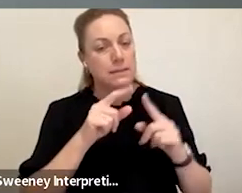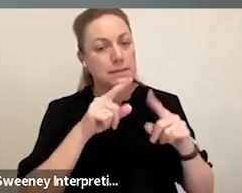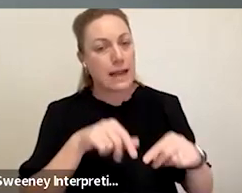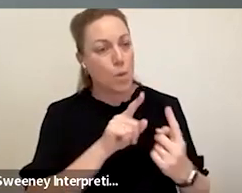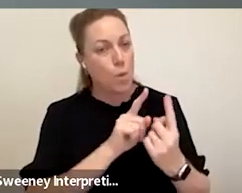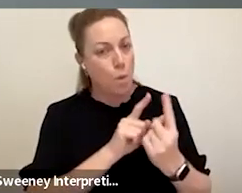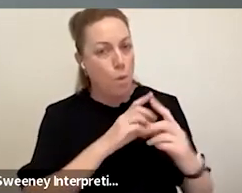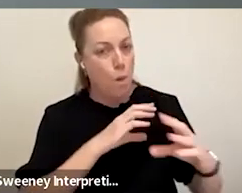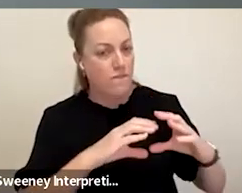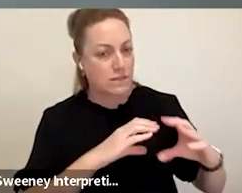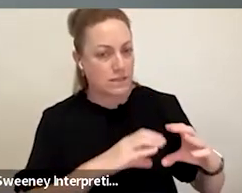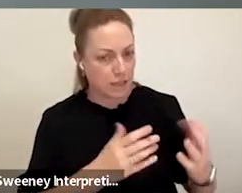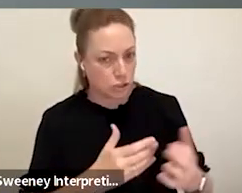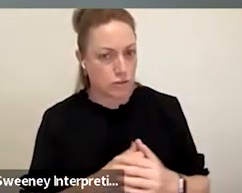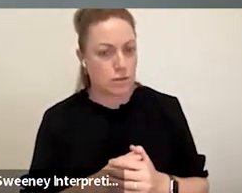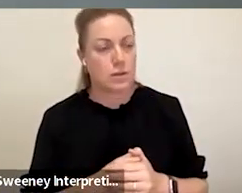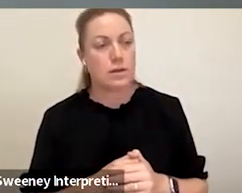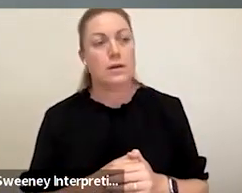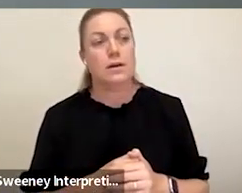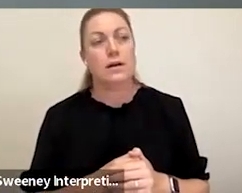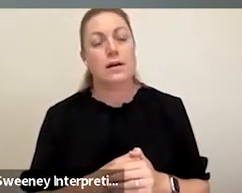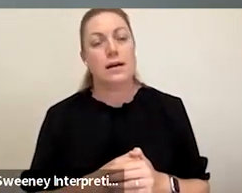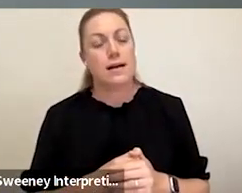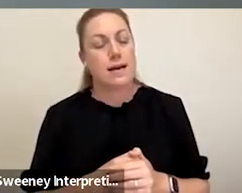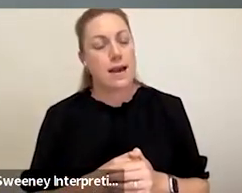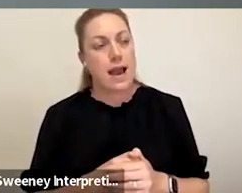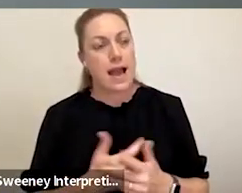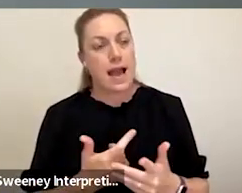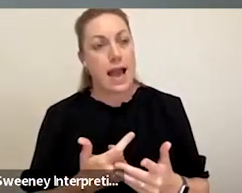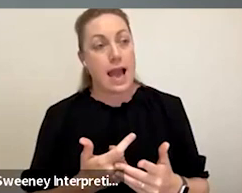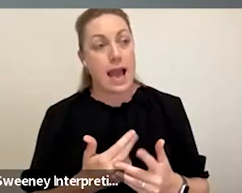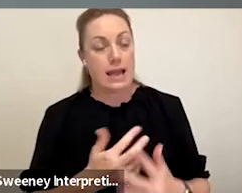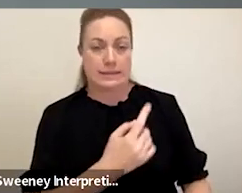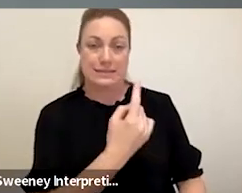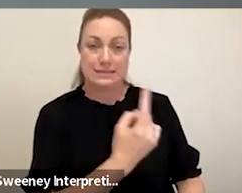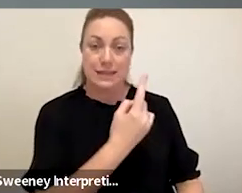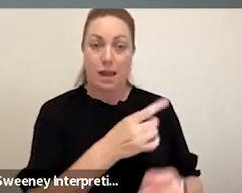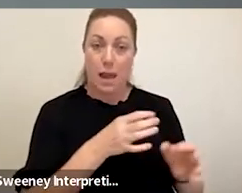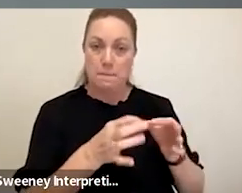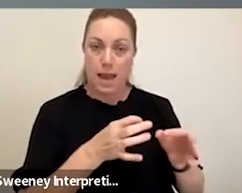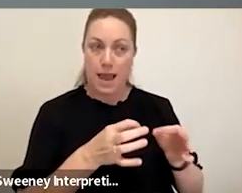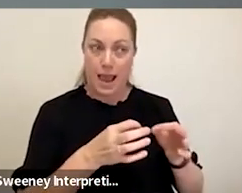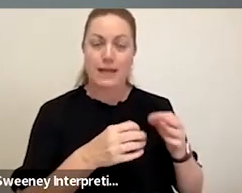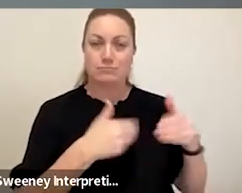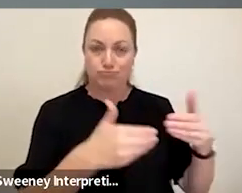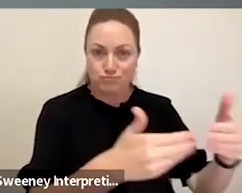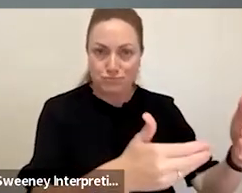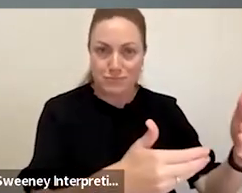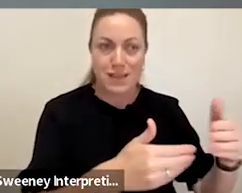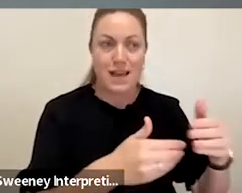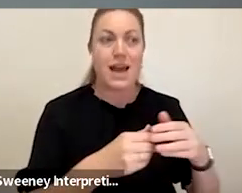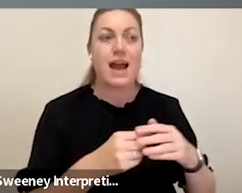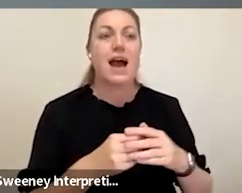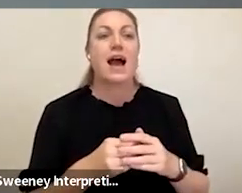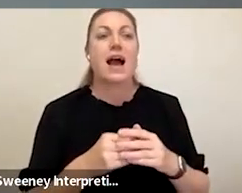and getting an individual plan in motion, but then kick-starting that process of